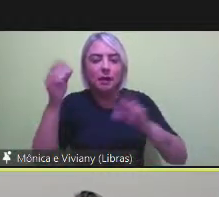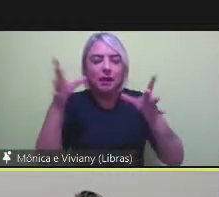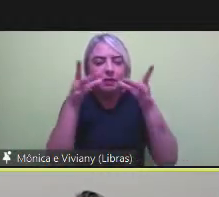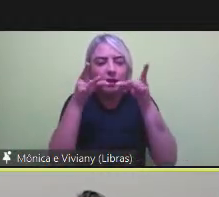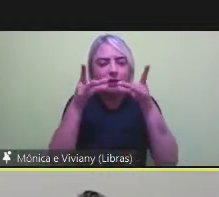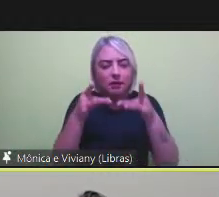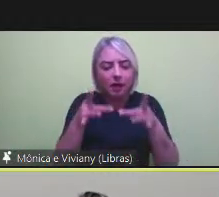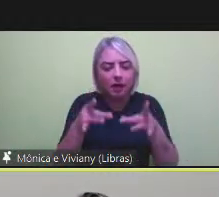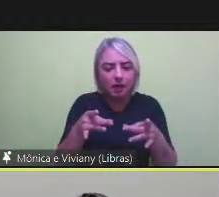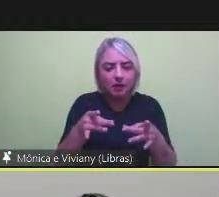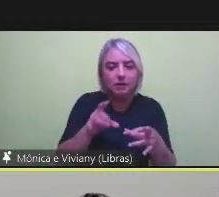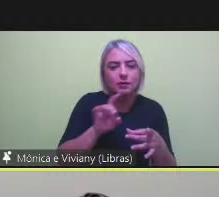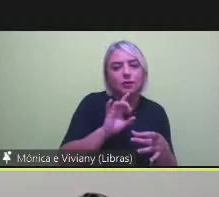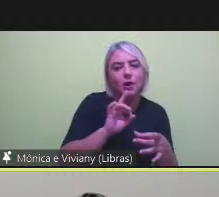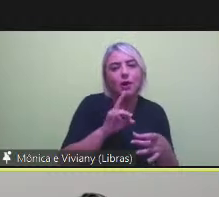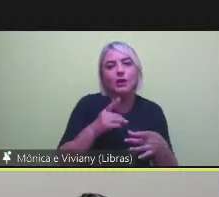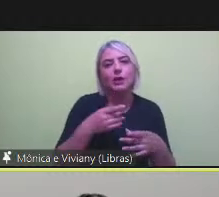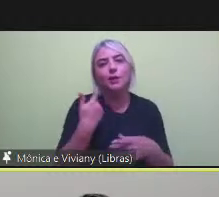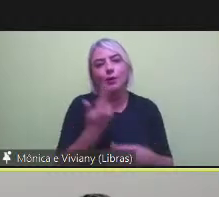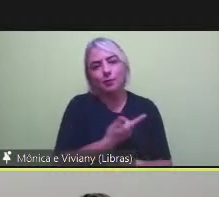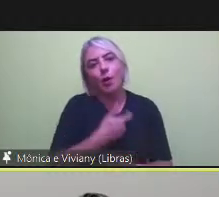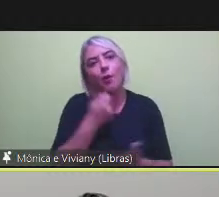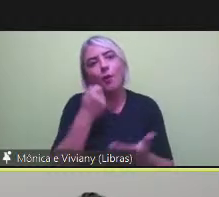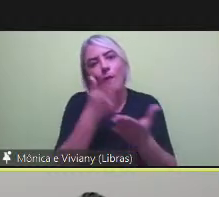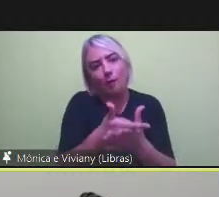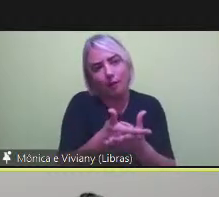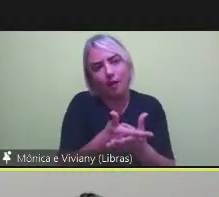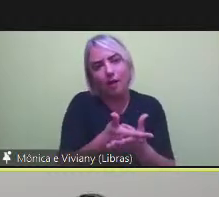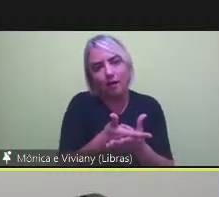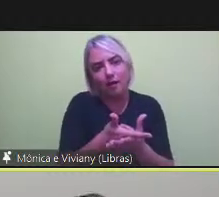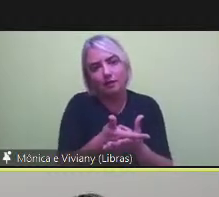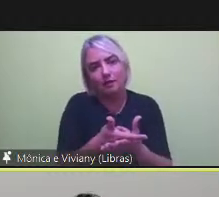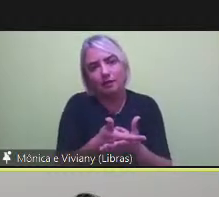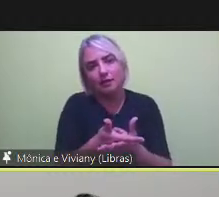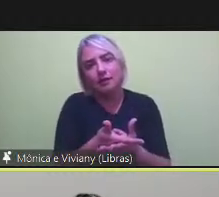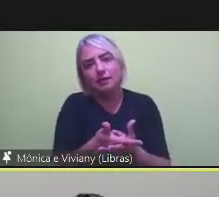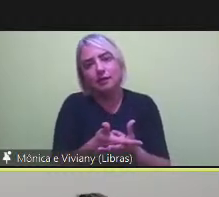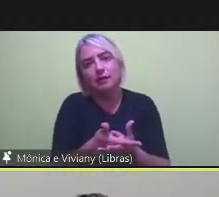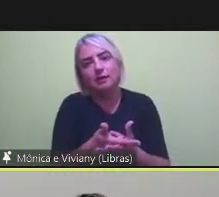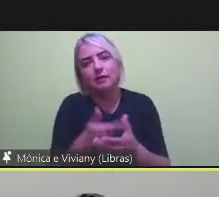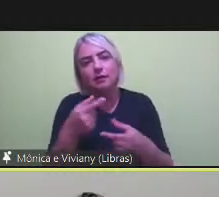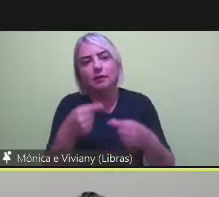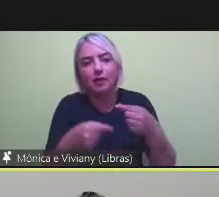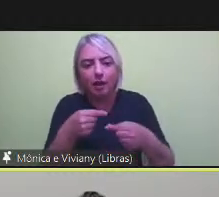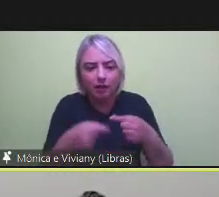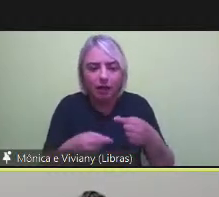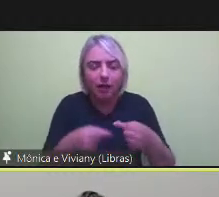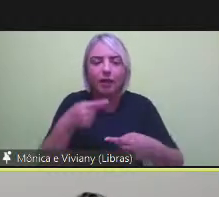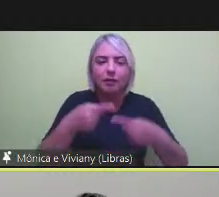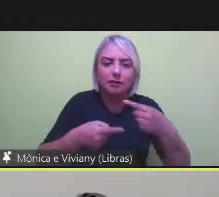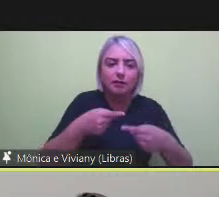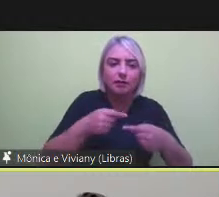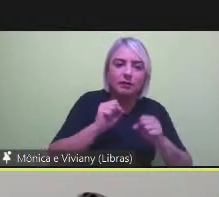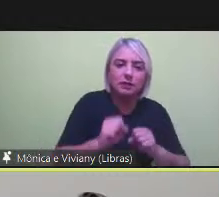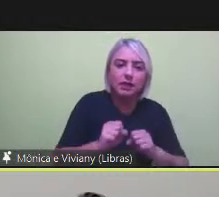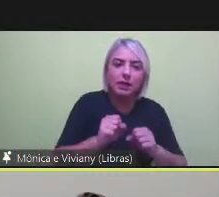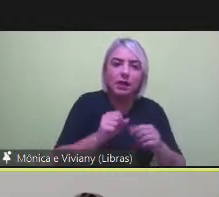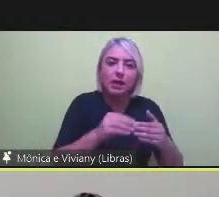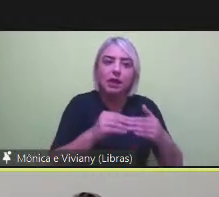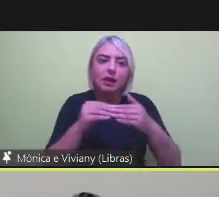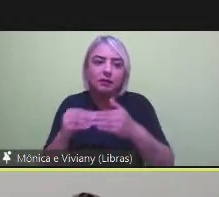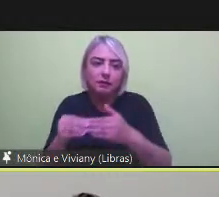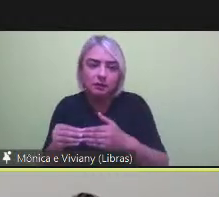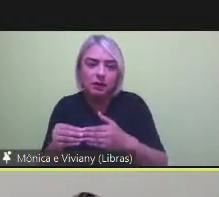had more detail, but since we had bought this, it was discussed that we would cancel